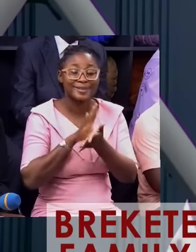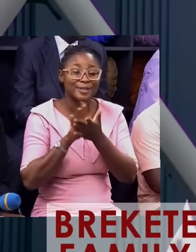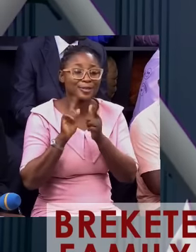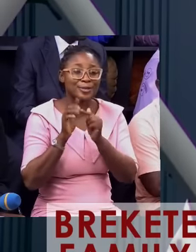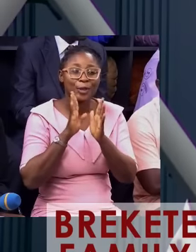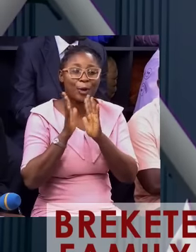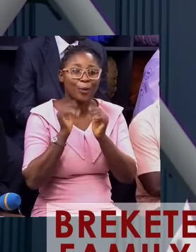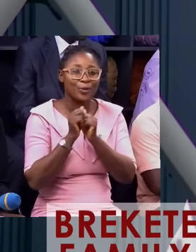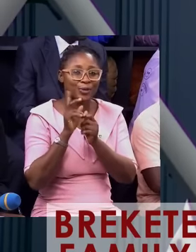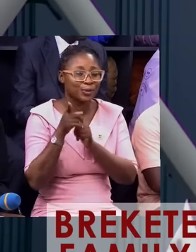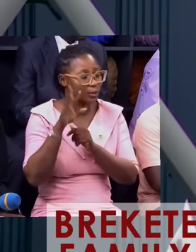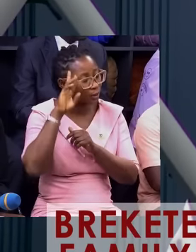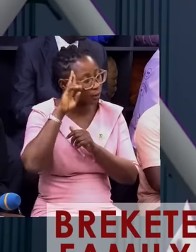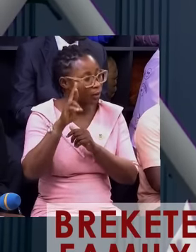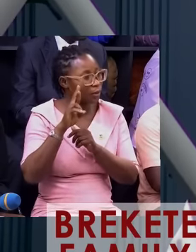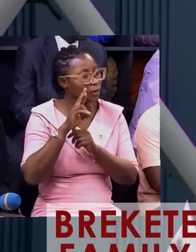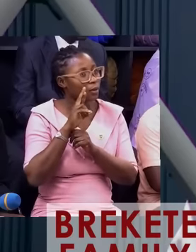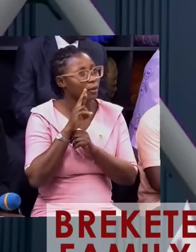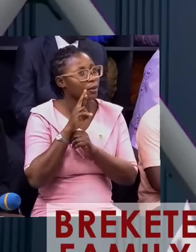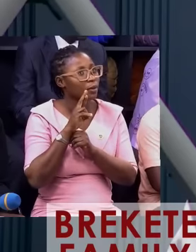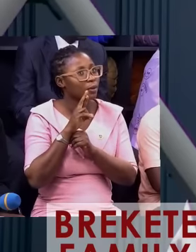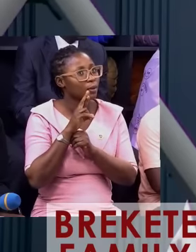you you